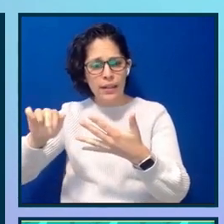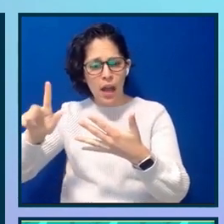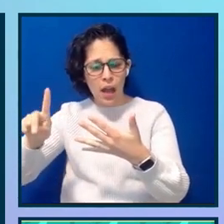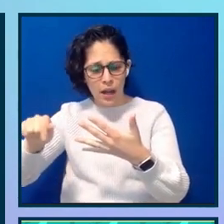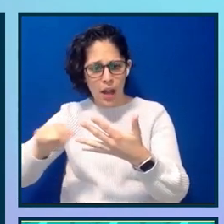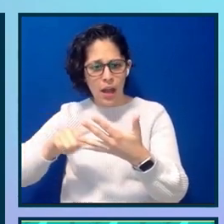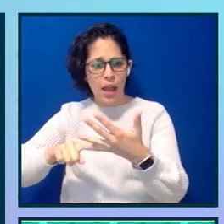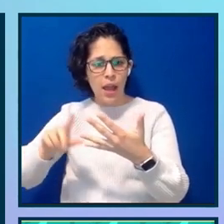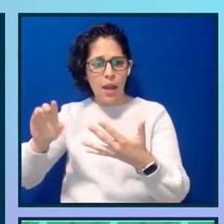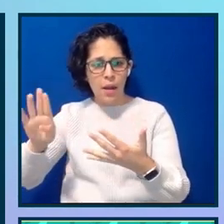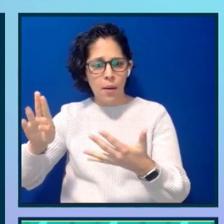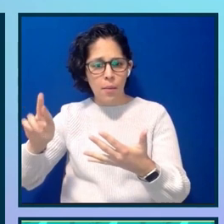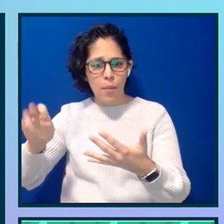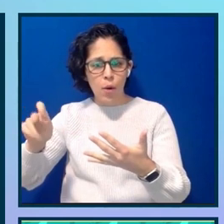nothing.